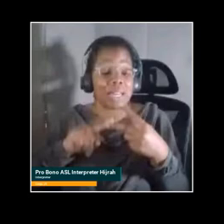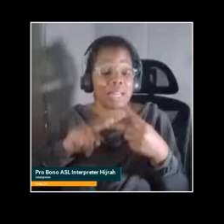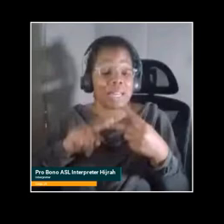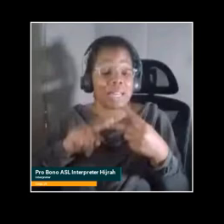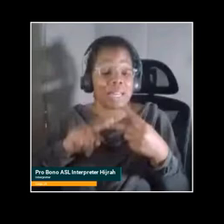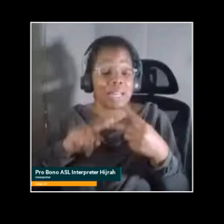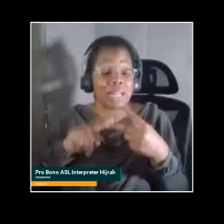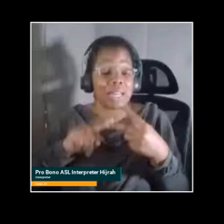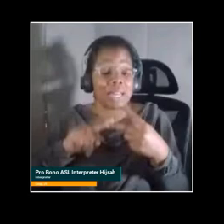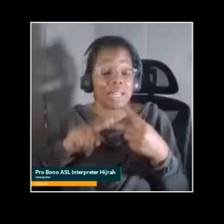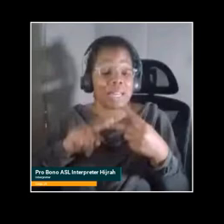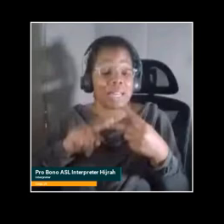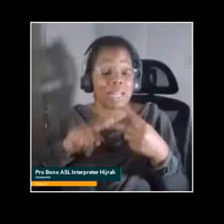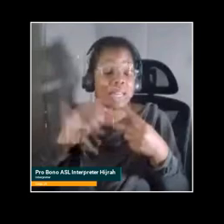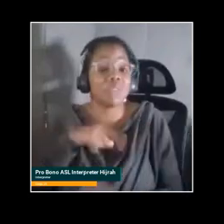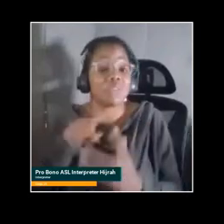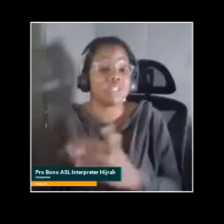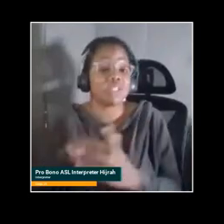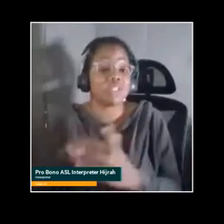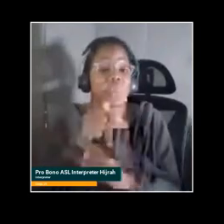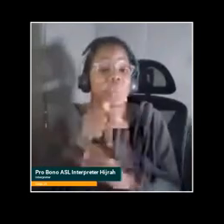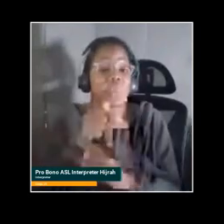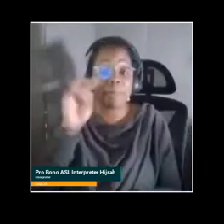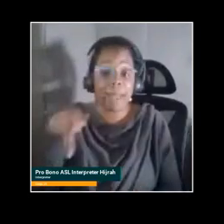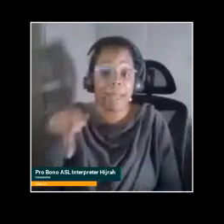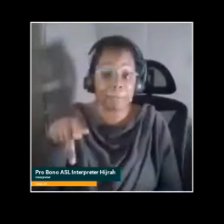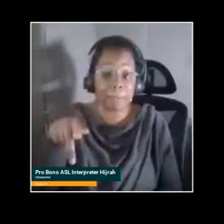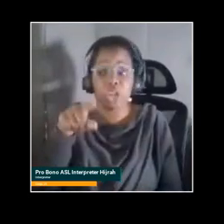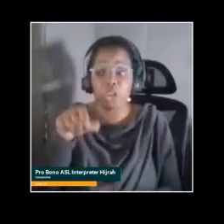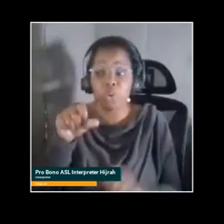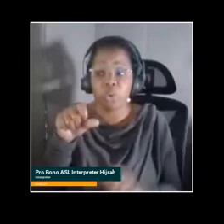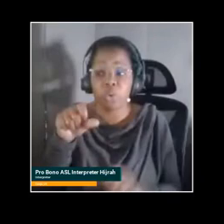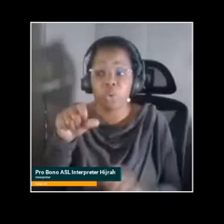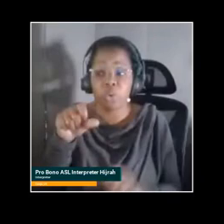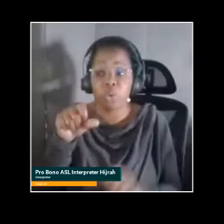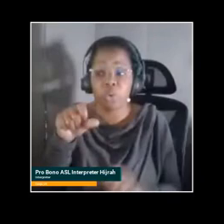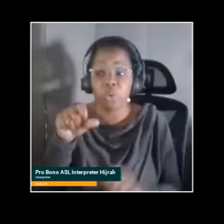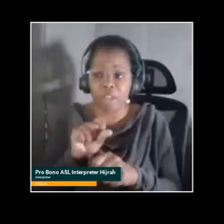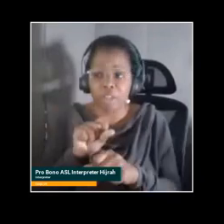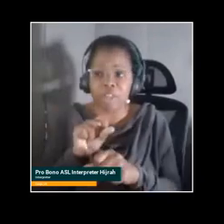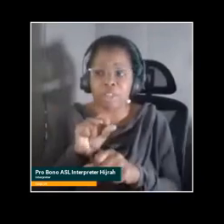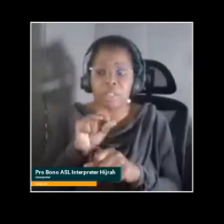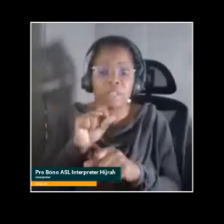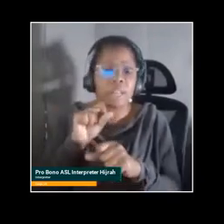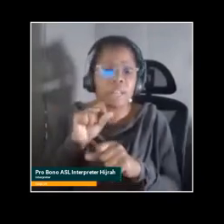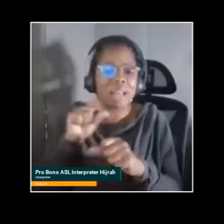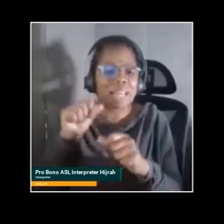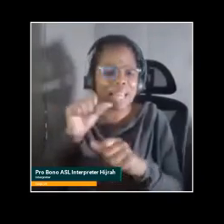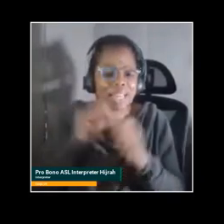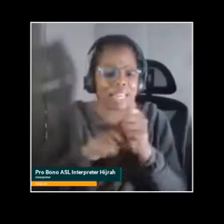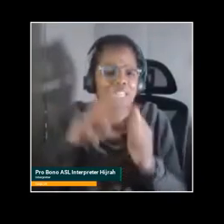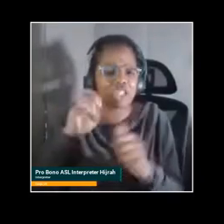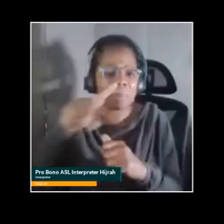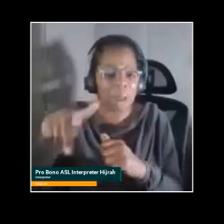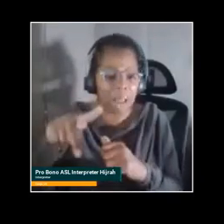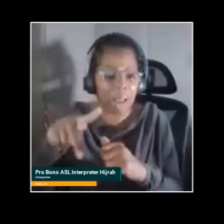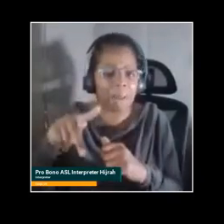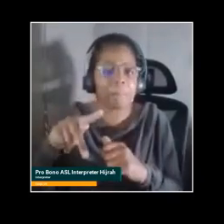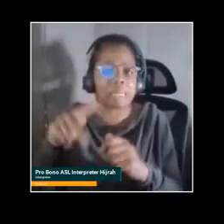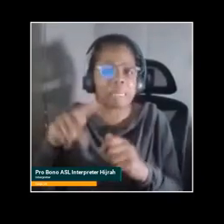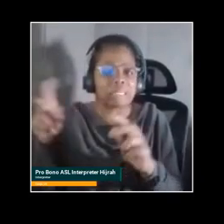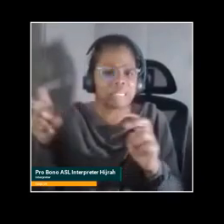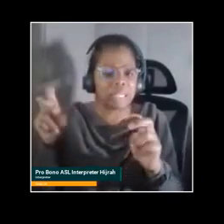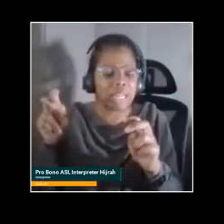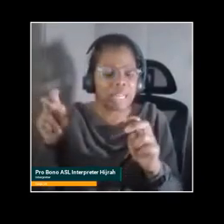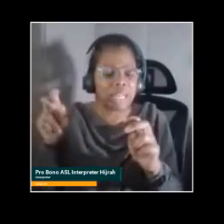And if we are starting with the maps, you can actually tell there are 13 maps, that each map is associated with one issue.